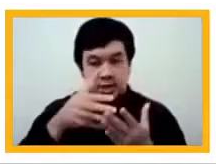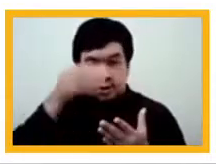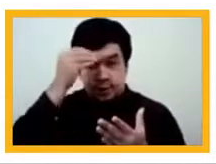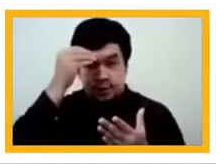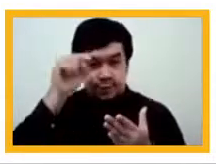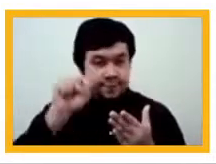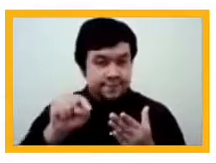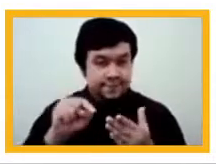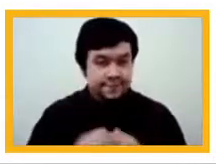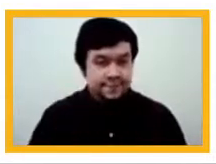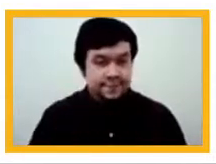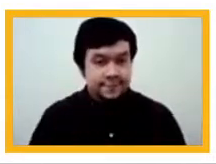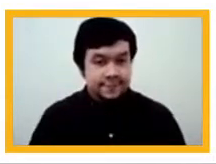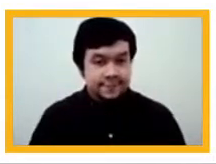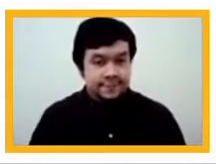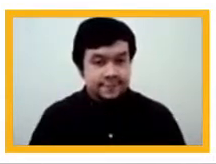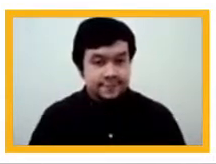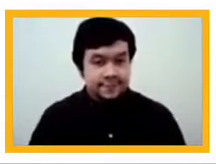And some